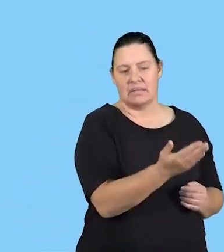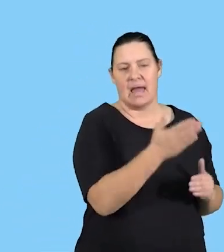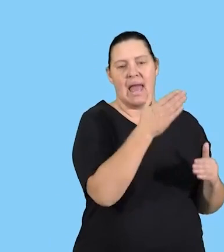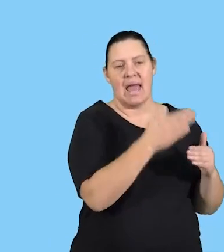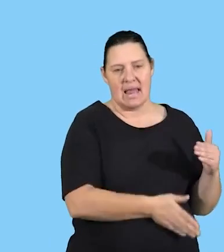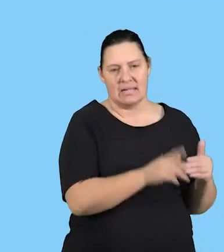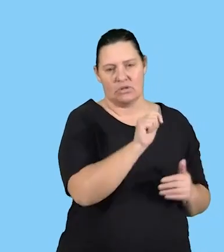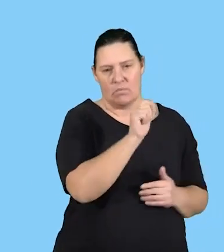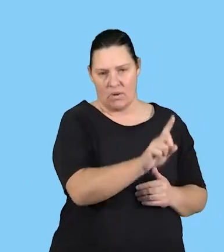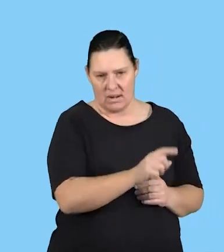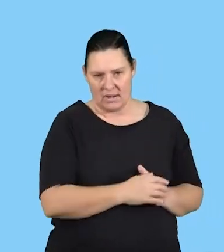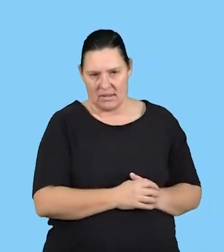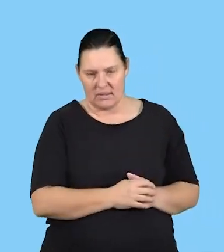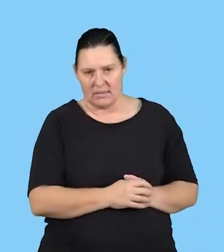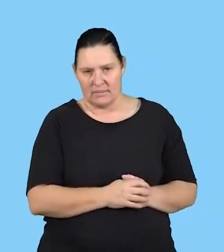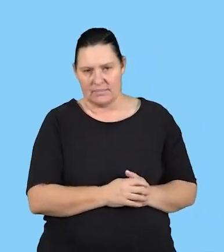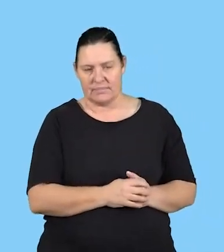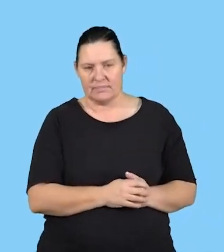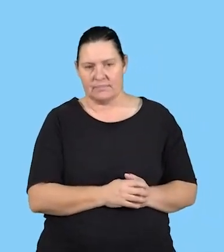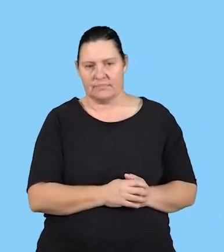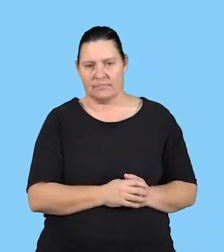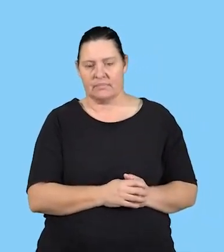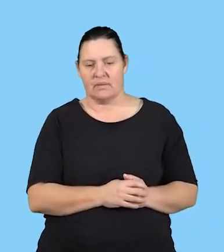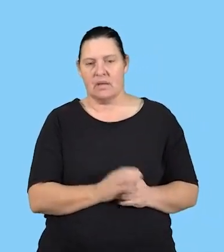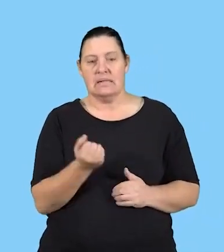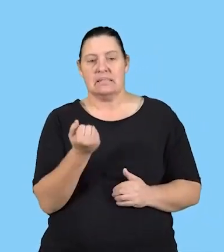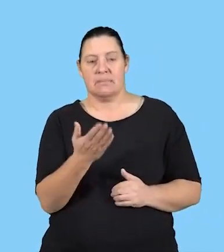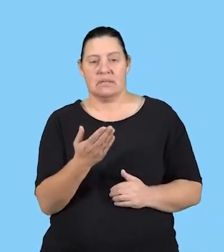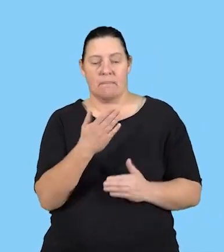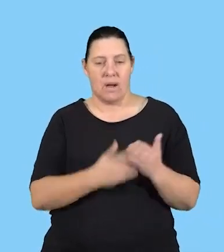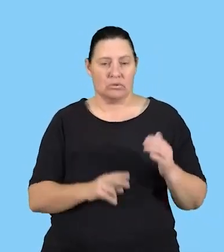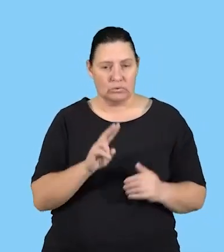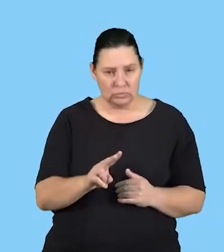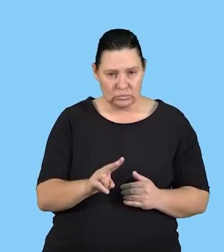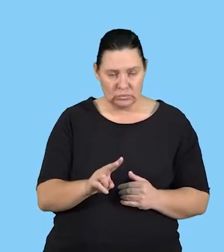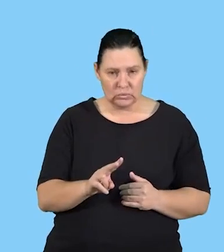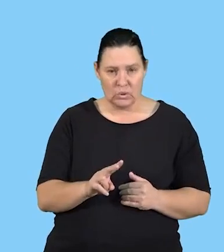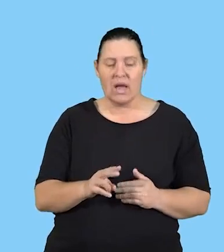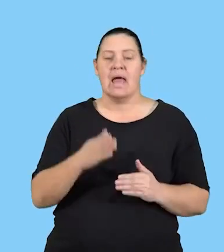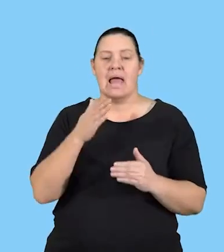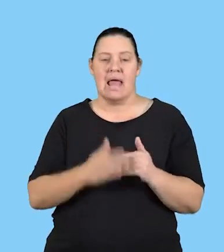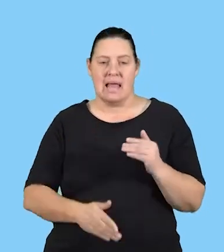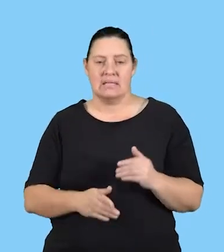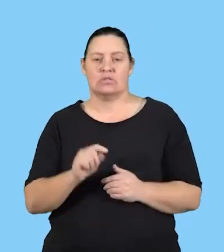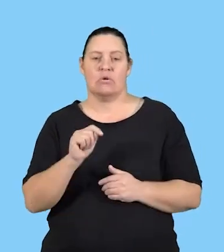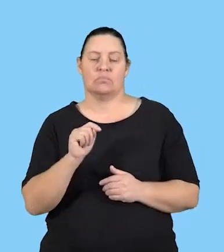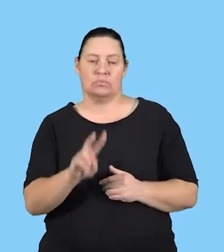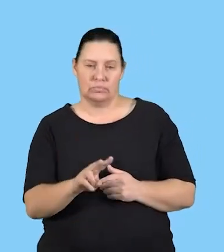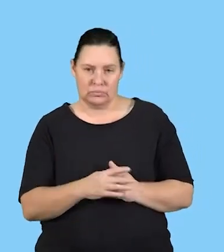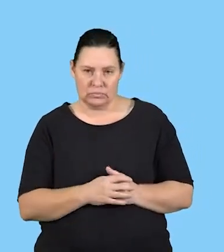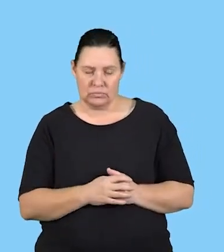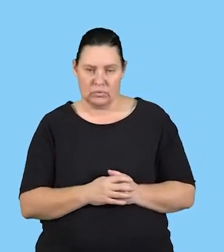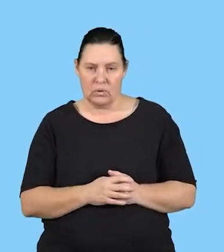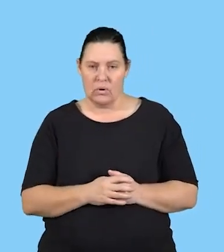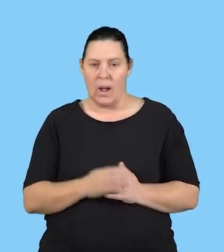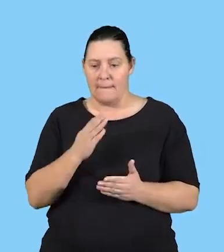end of term 1. And then they submit part 2 of the project by the end of term 2 and part